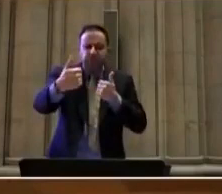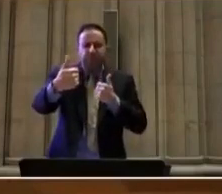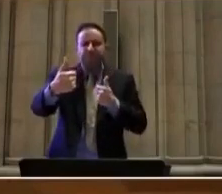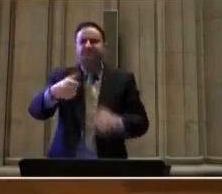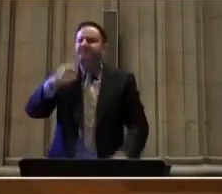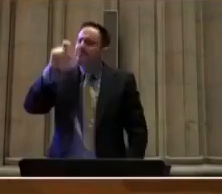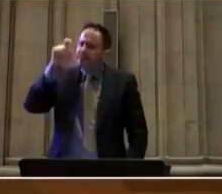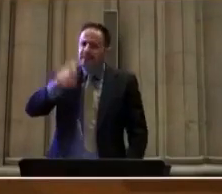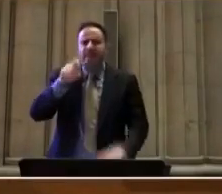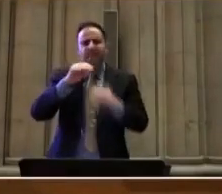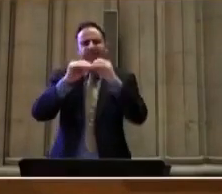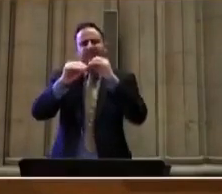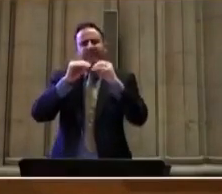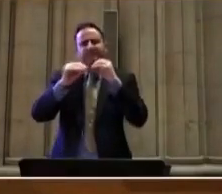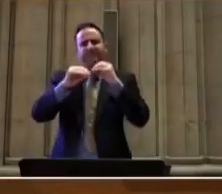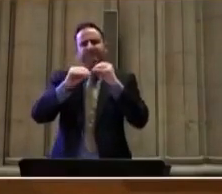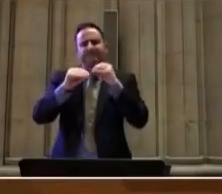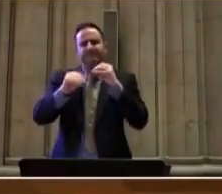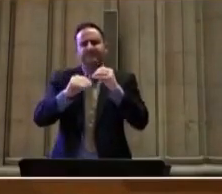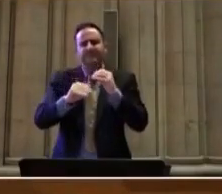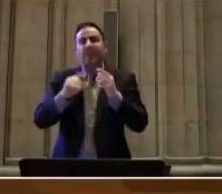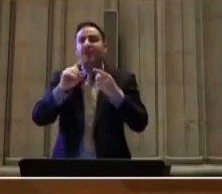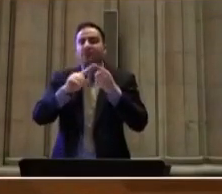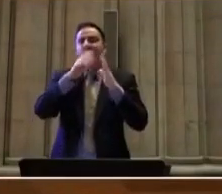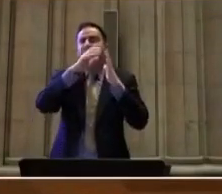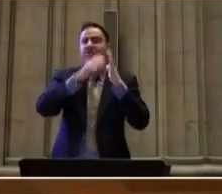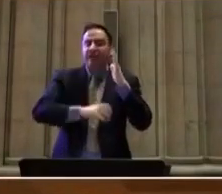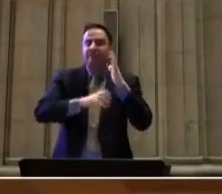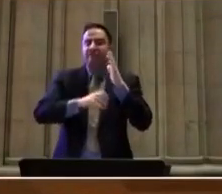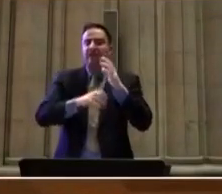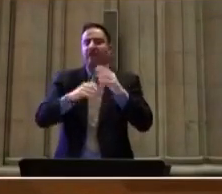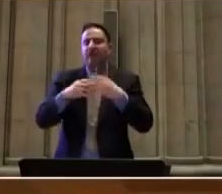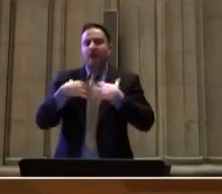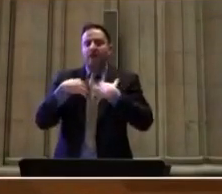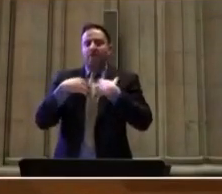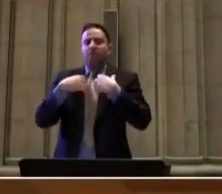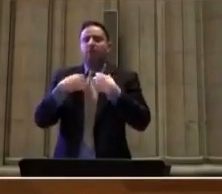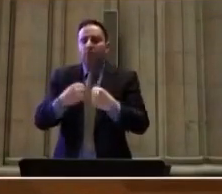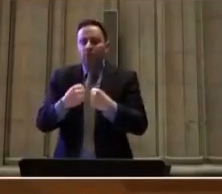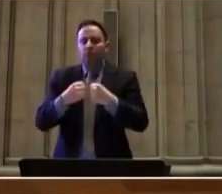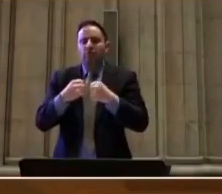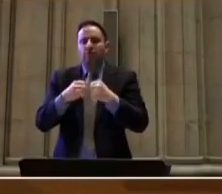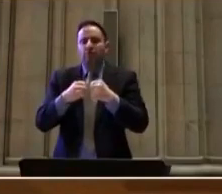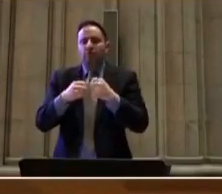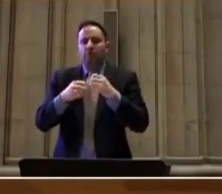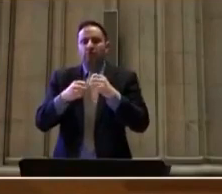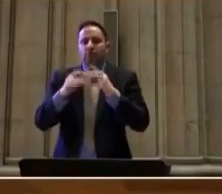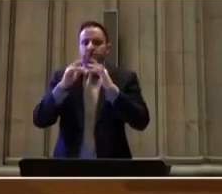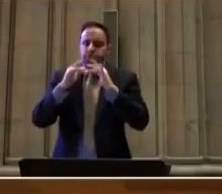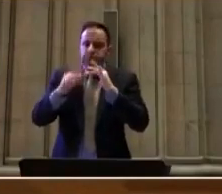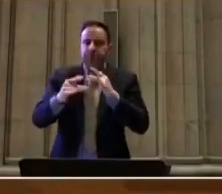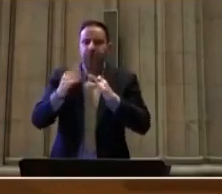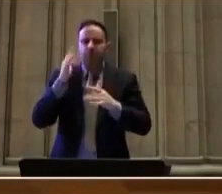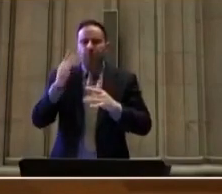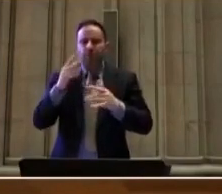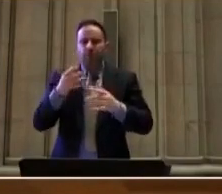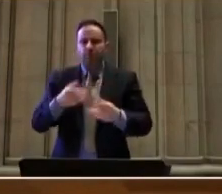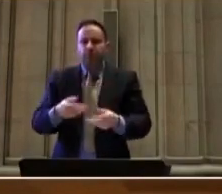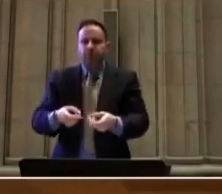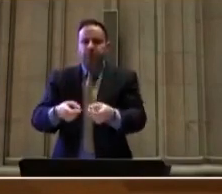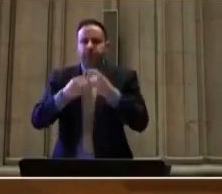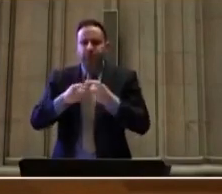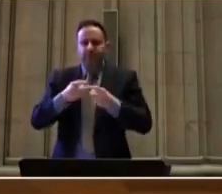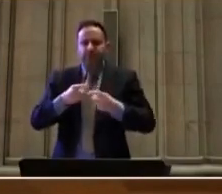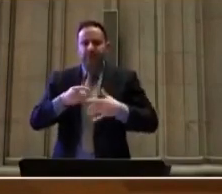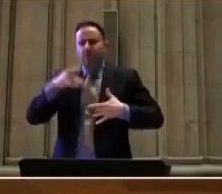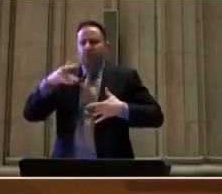be addressed. And according to the text, repairing the breaches will bring revival. If you get rid of unfair